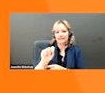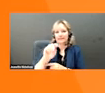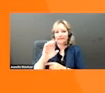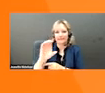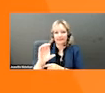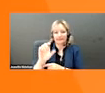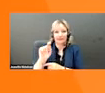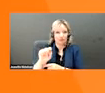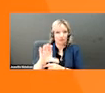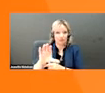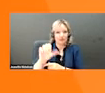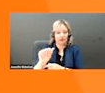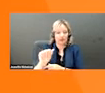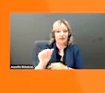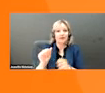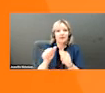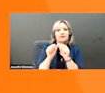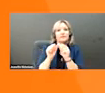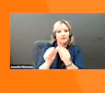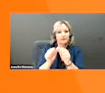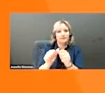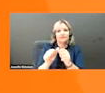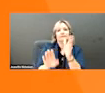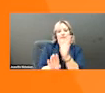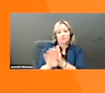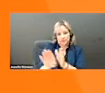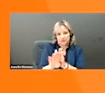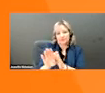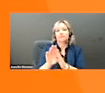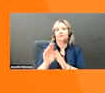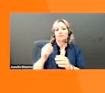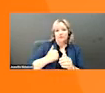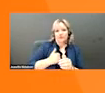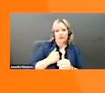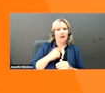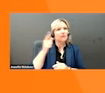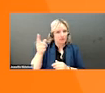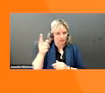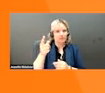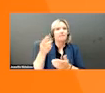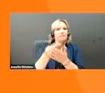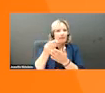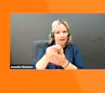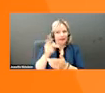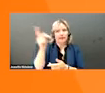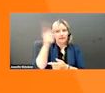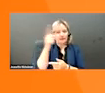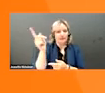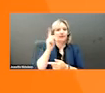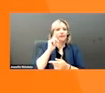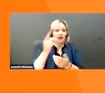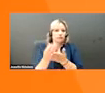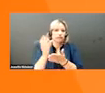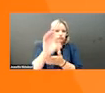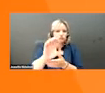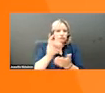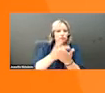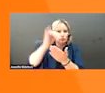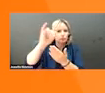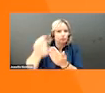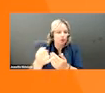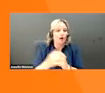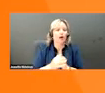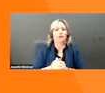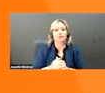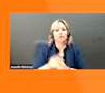sdtc.ca, they fund innovation projects. I've actually done quite a bit of work with them, writing RFPs and